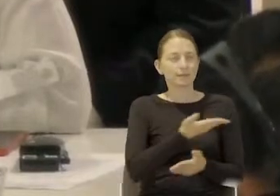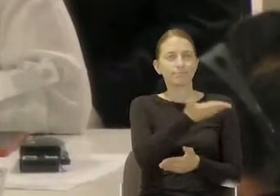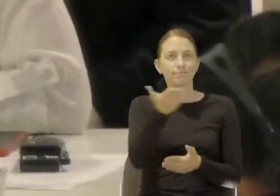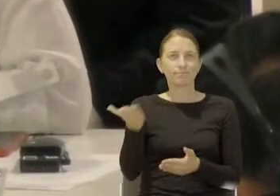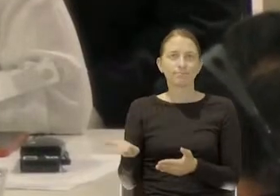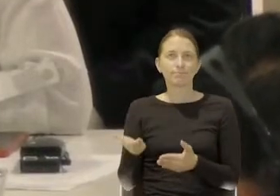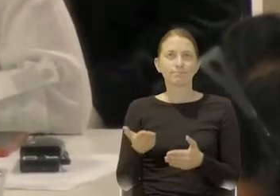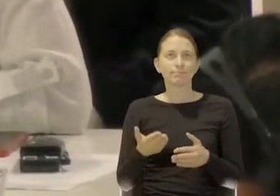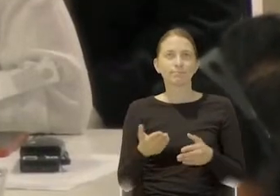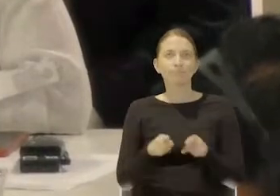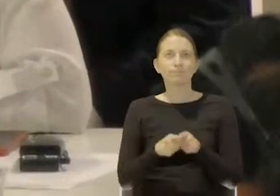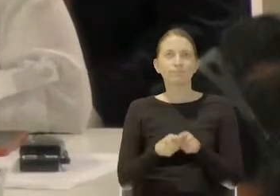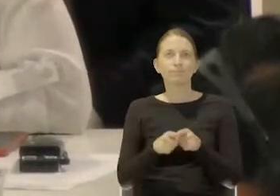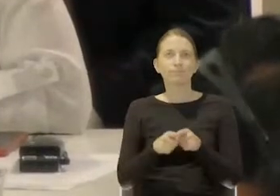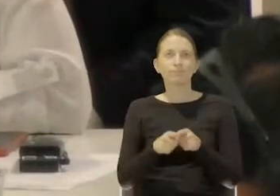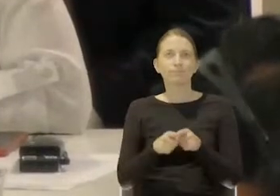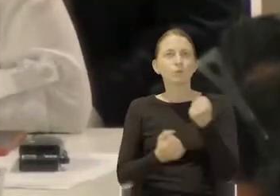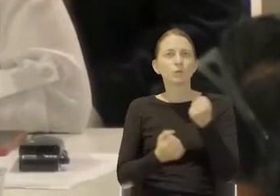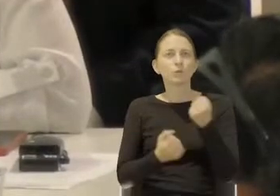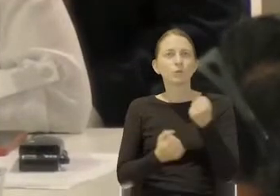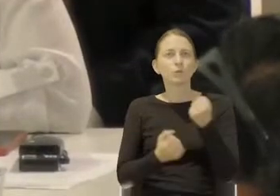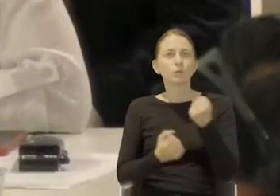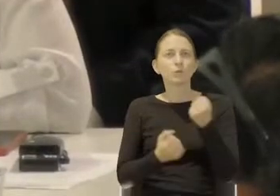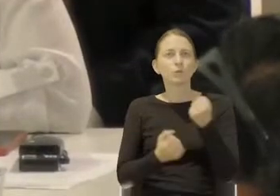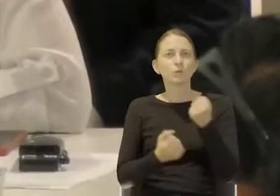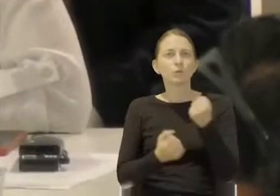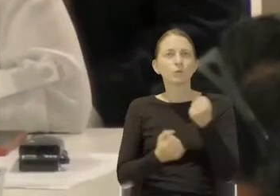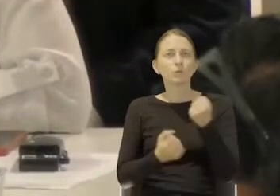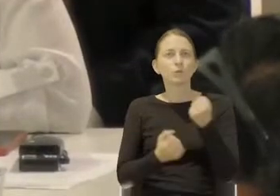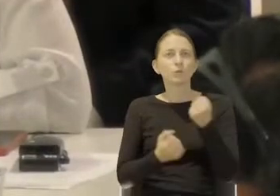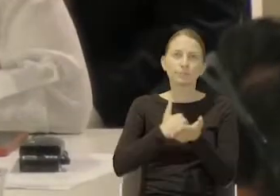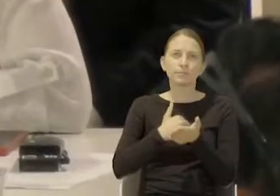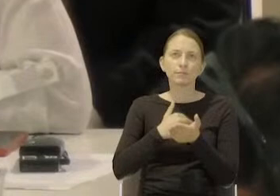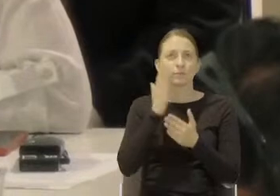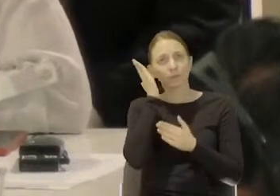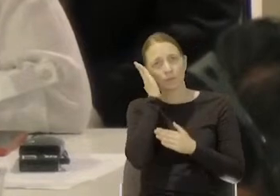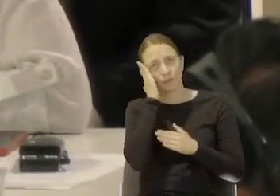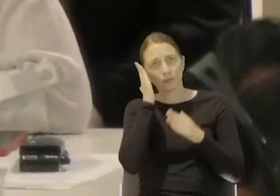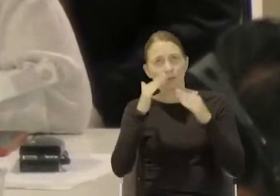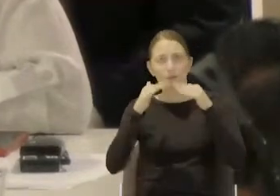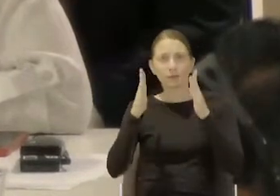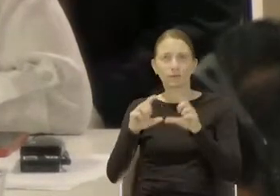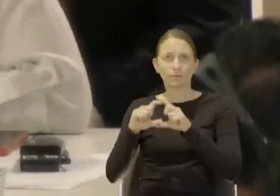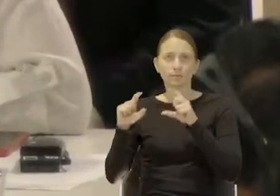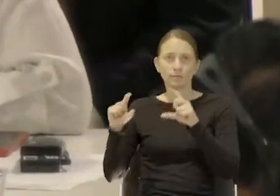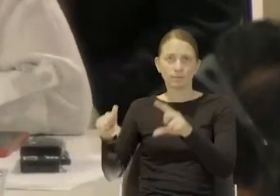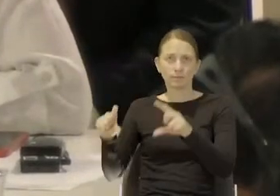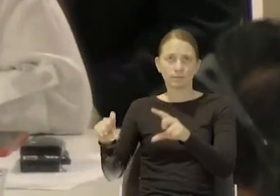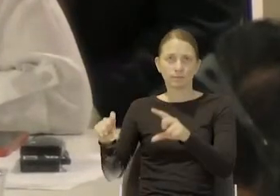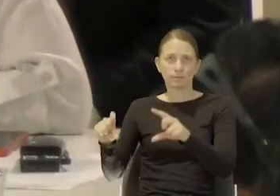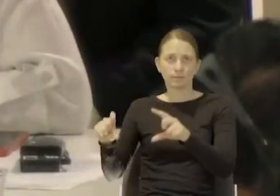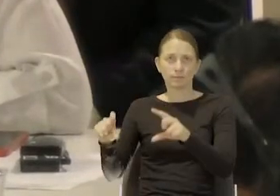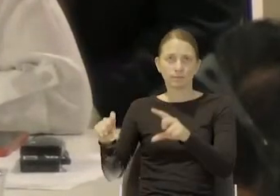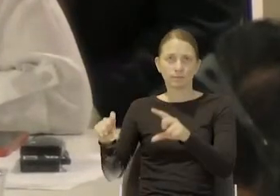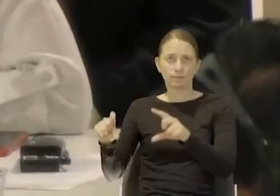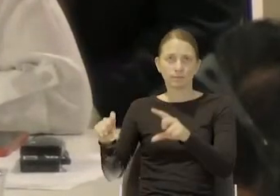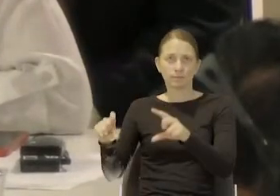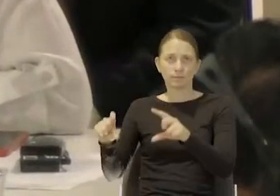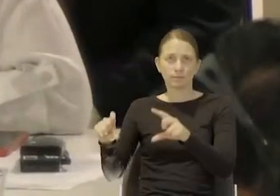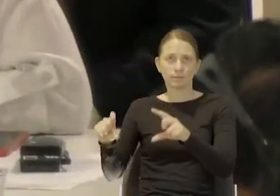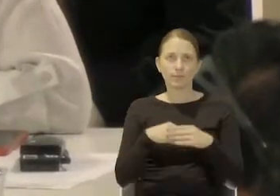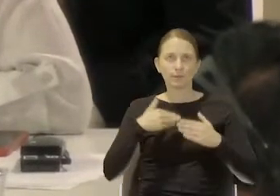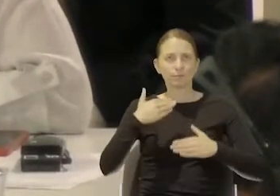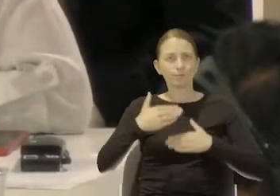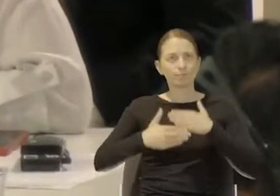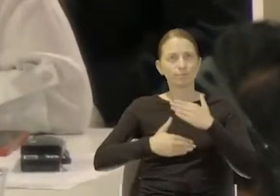Brazilian Charters for Smart Cities. This process sought to recognize local specificities and regional disparities in line with